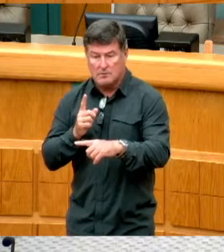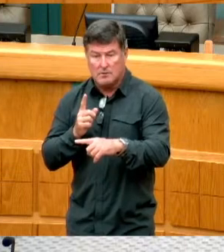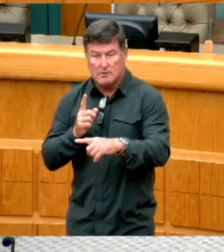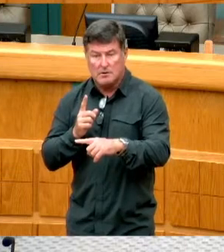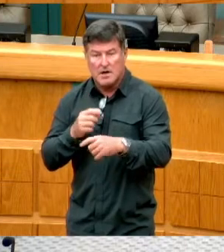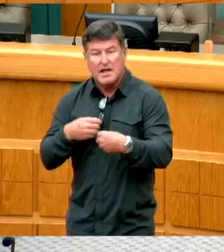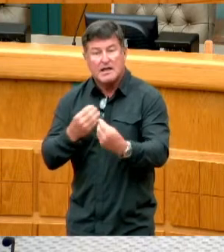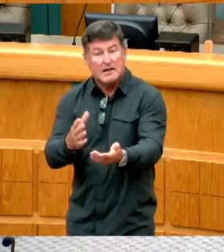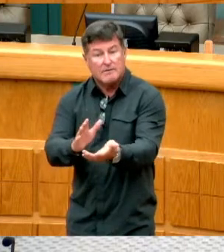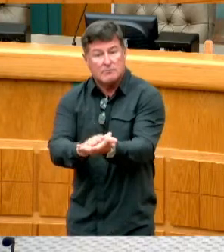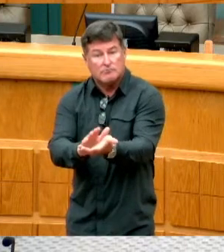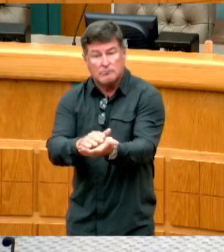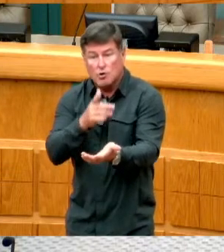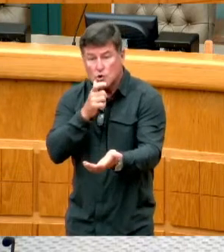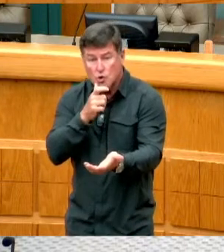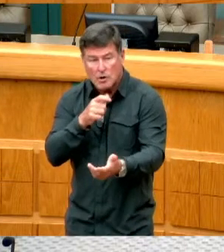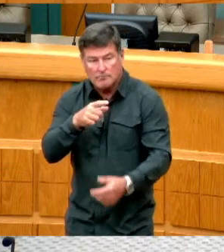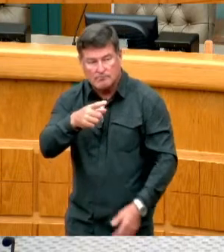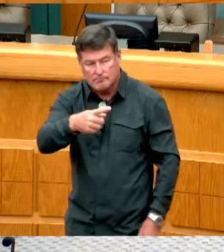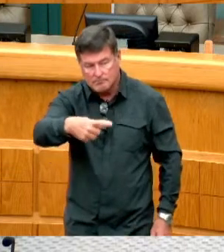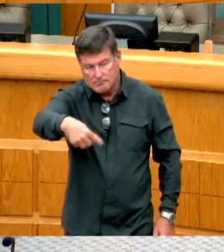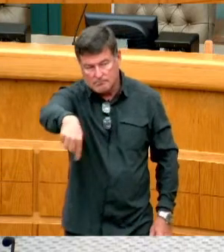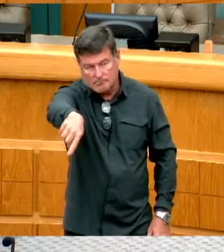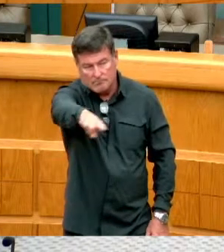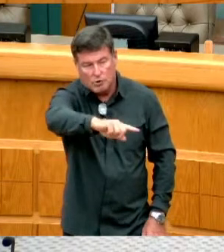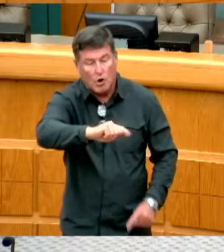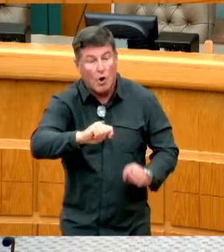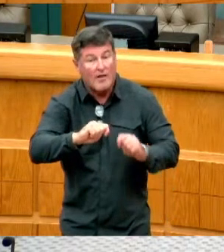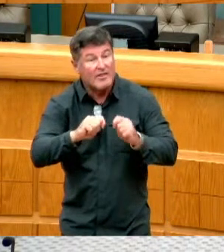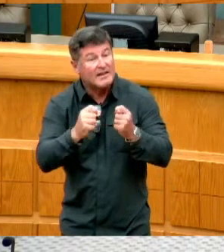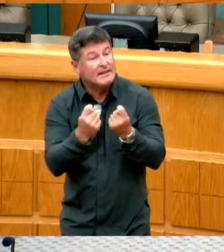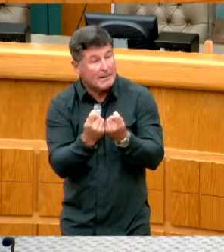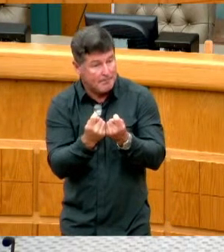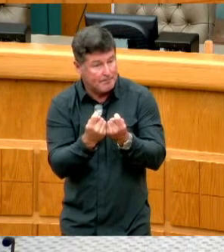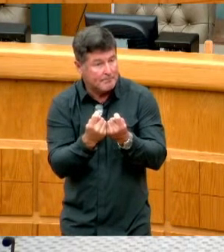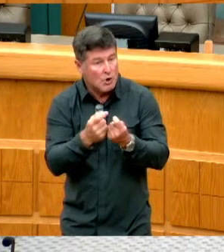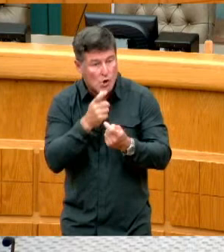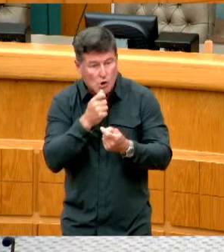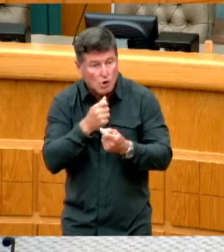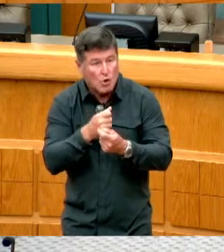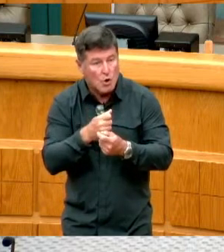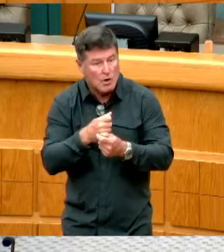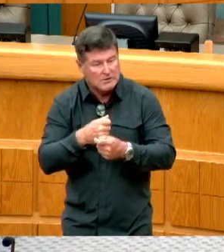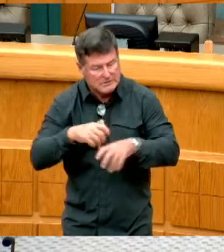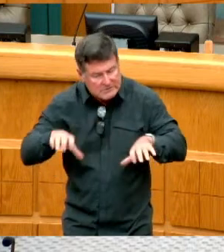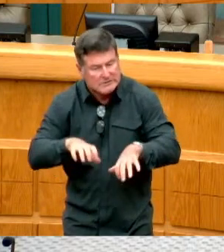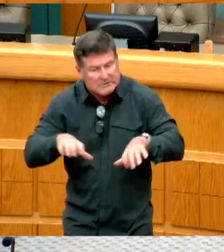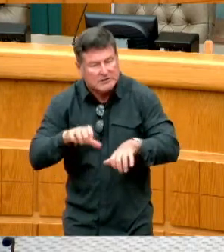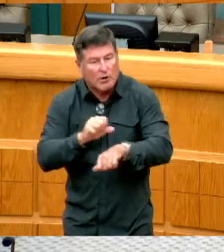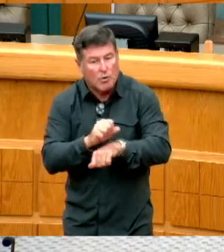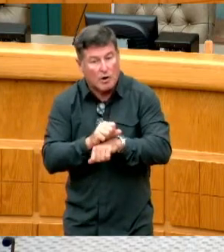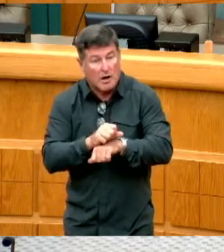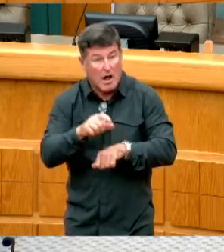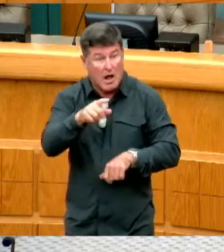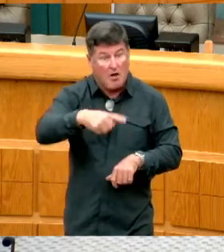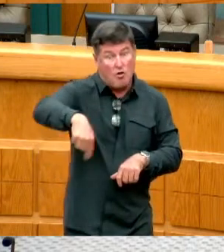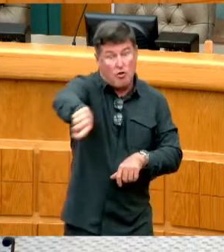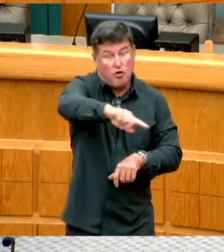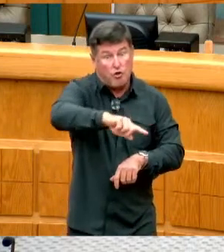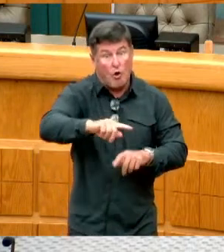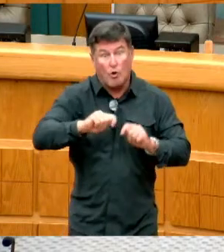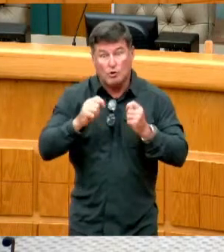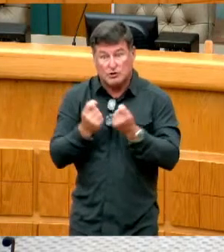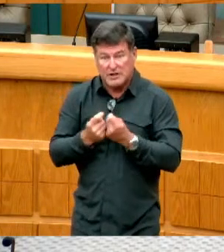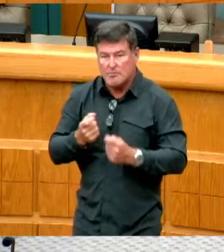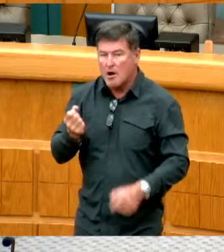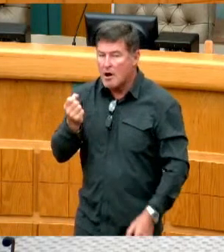made it happen. And so I need you to know that this team understands this basic premise, that when we say our most